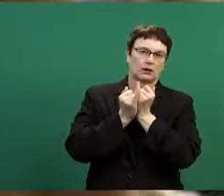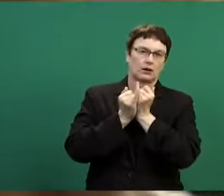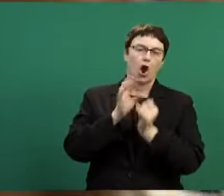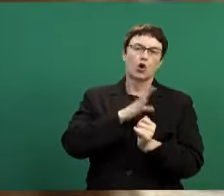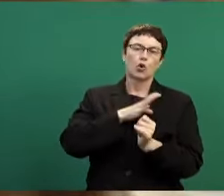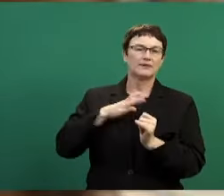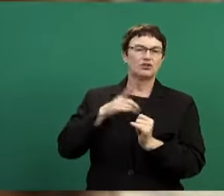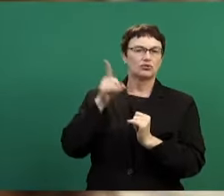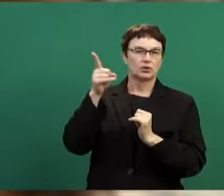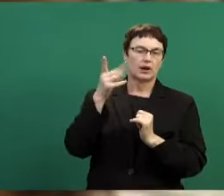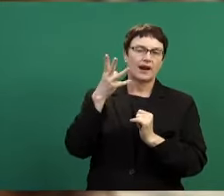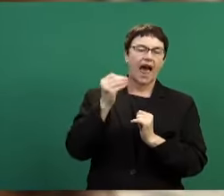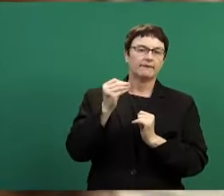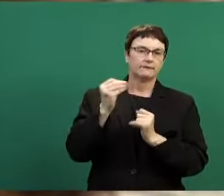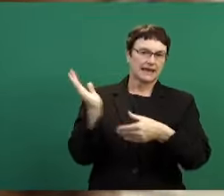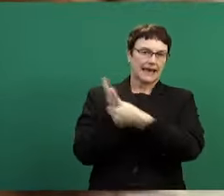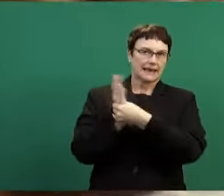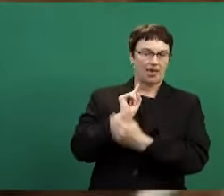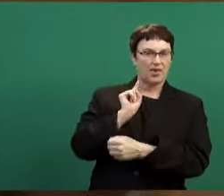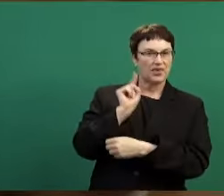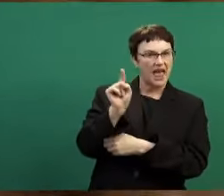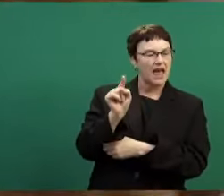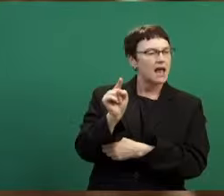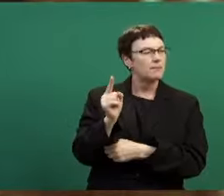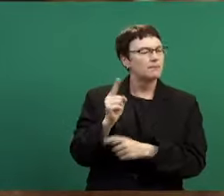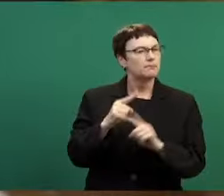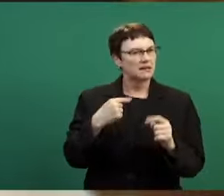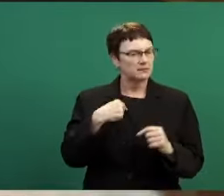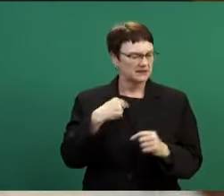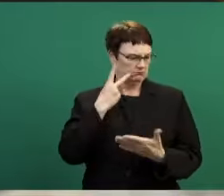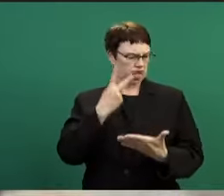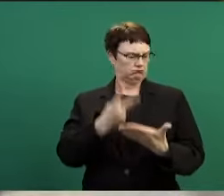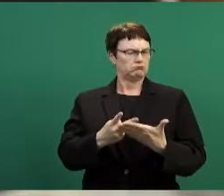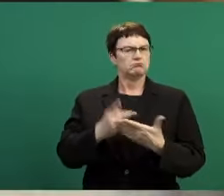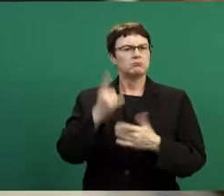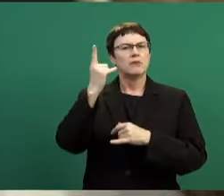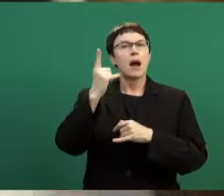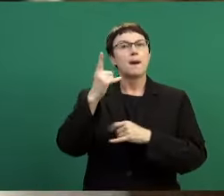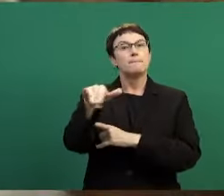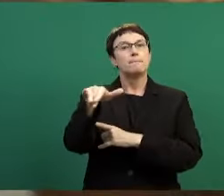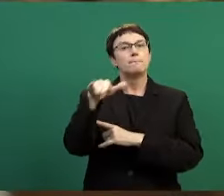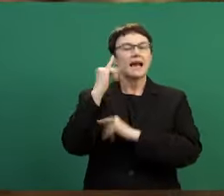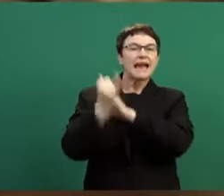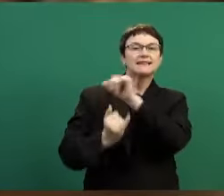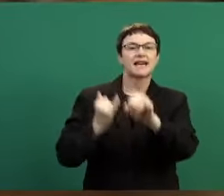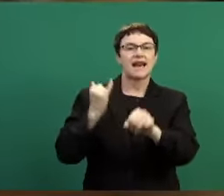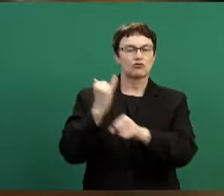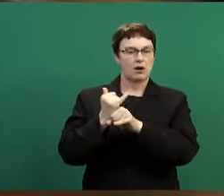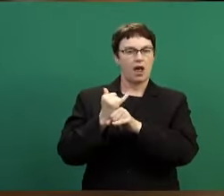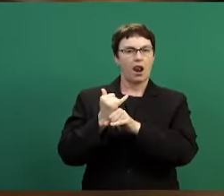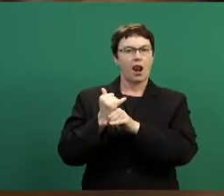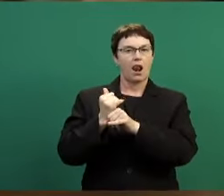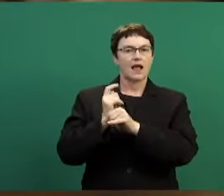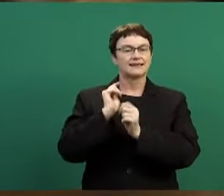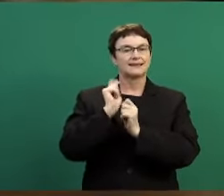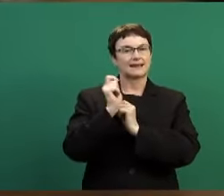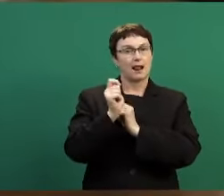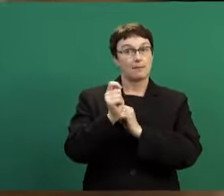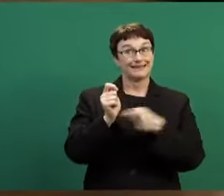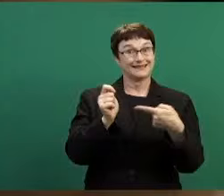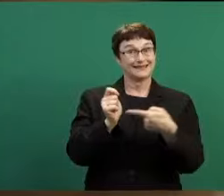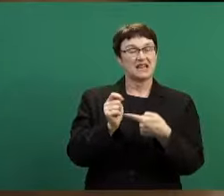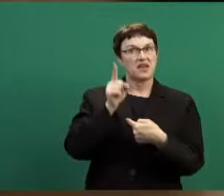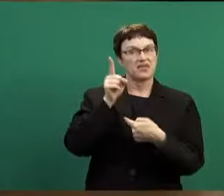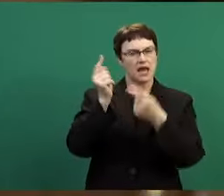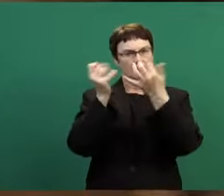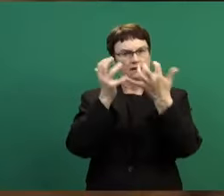while, but I did notice from the Bank for International Settlements, from their figures, their latest figures, that